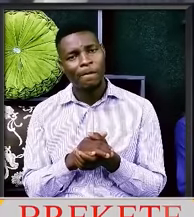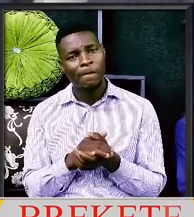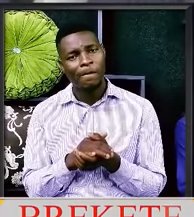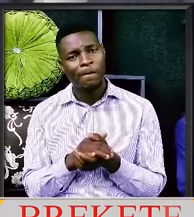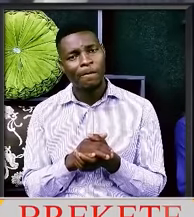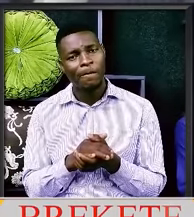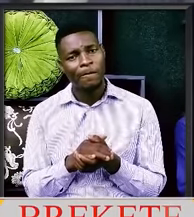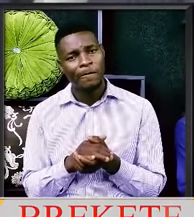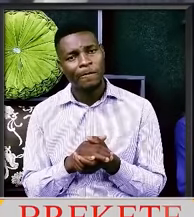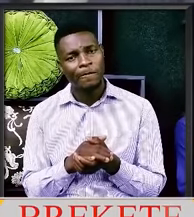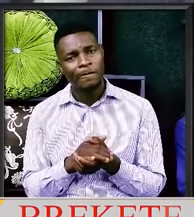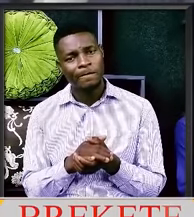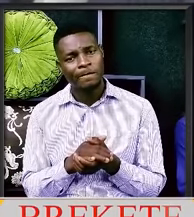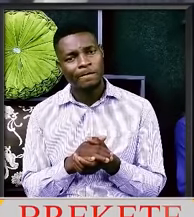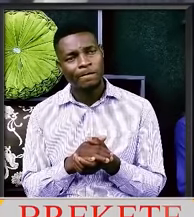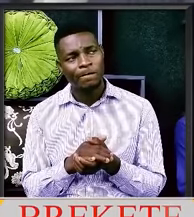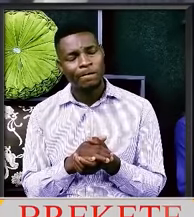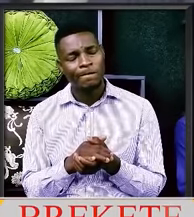at least see.